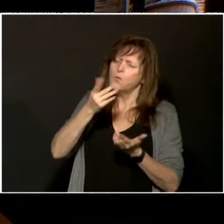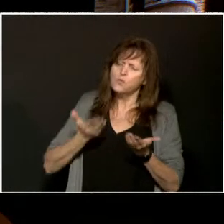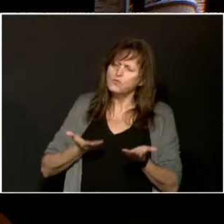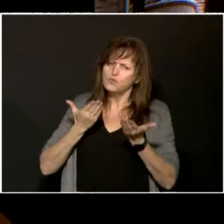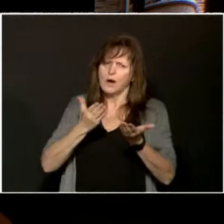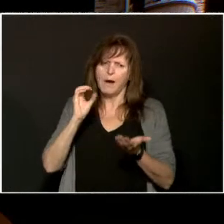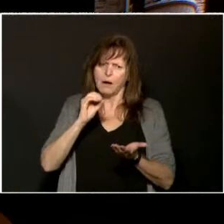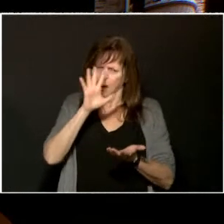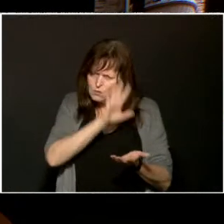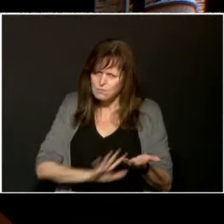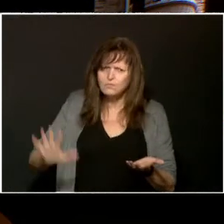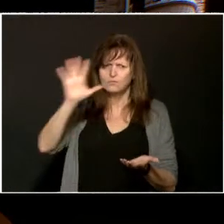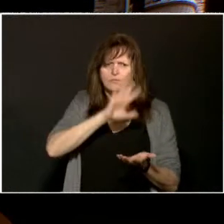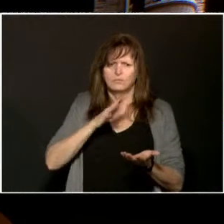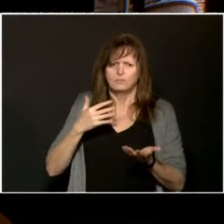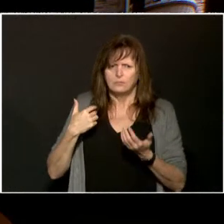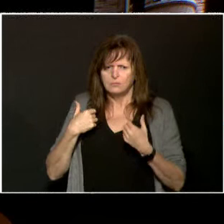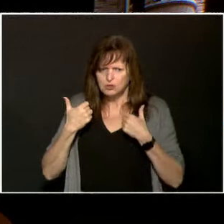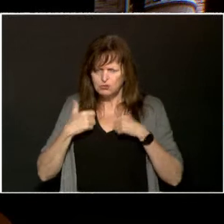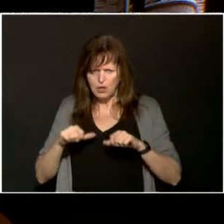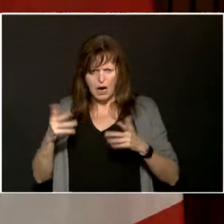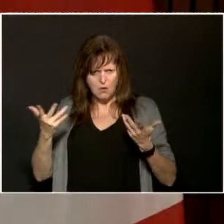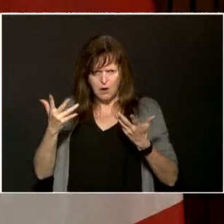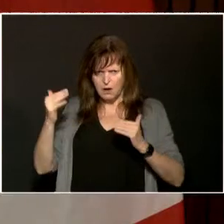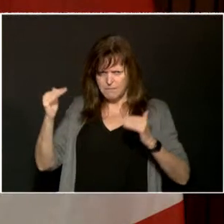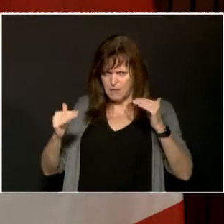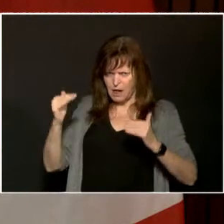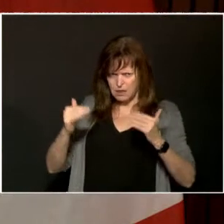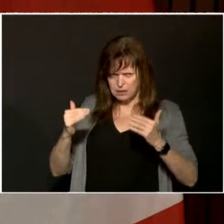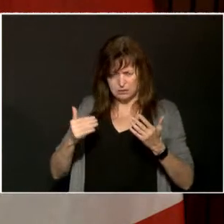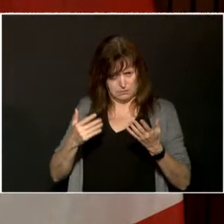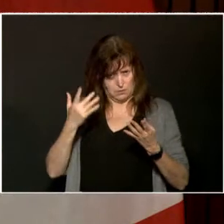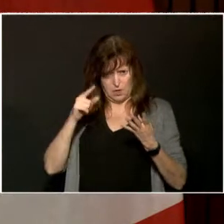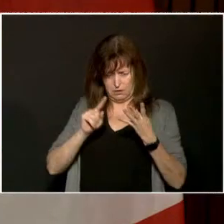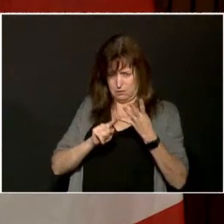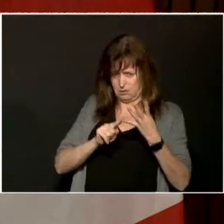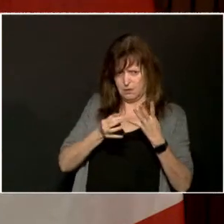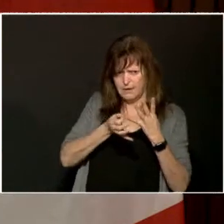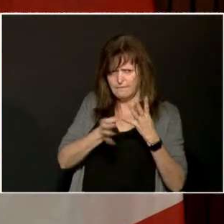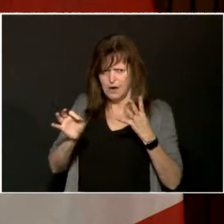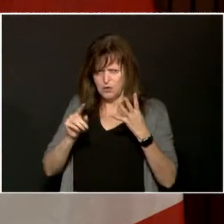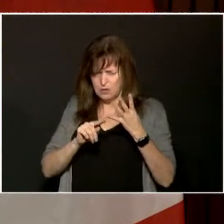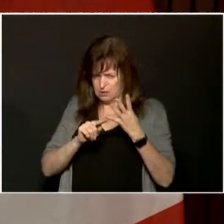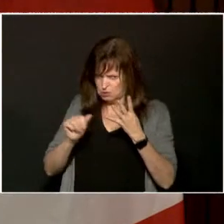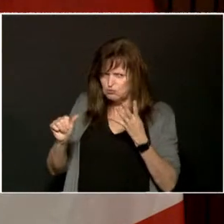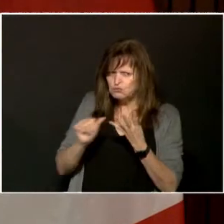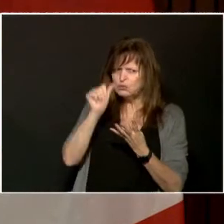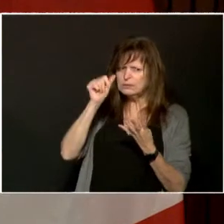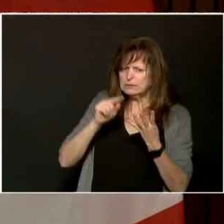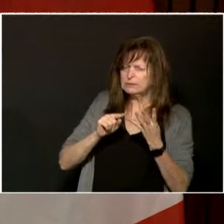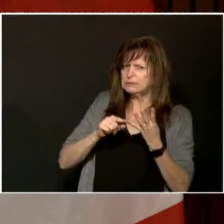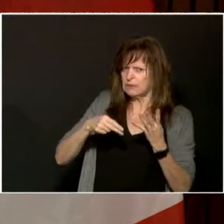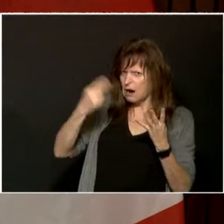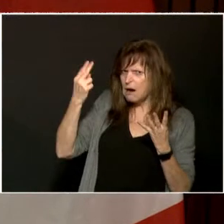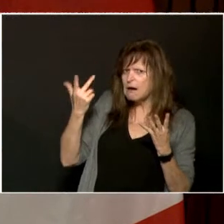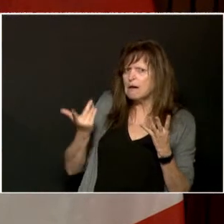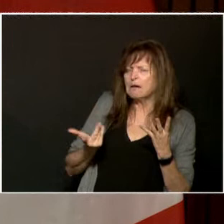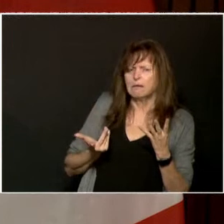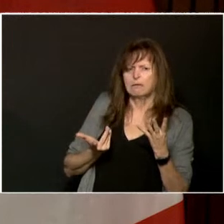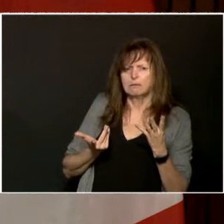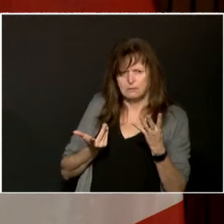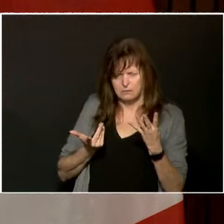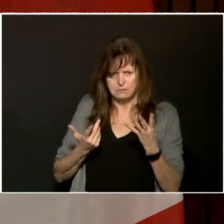risks associated with the Delta variant, and there's evidence from what other provinces are doing